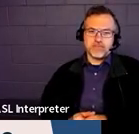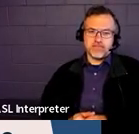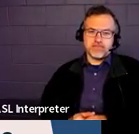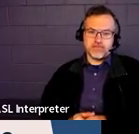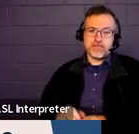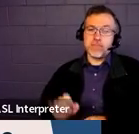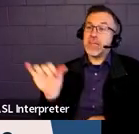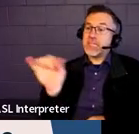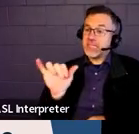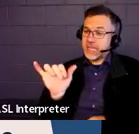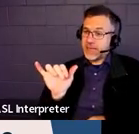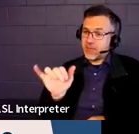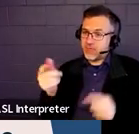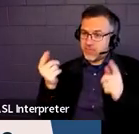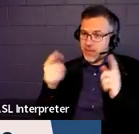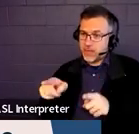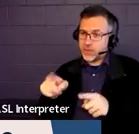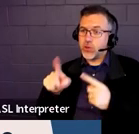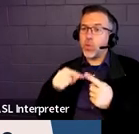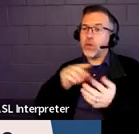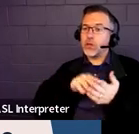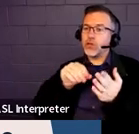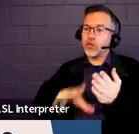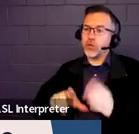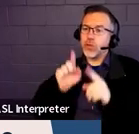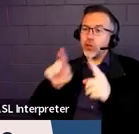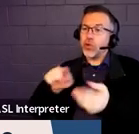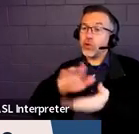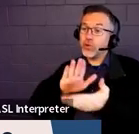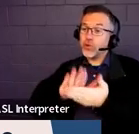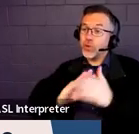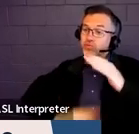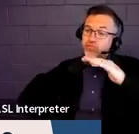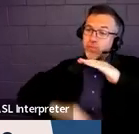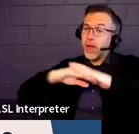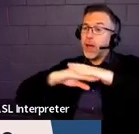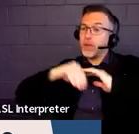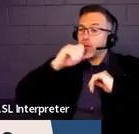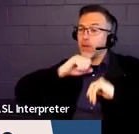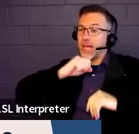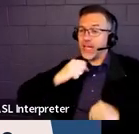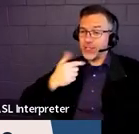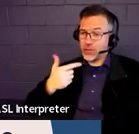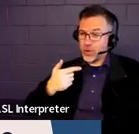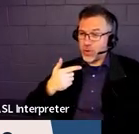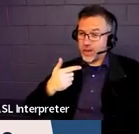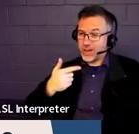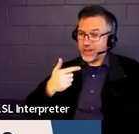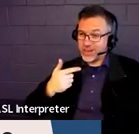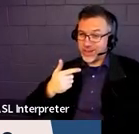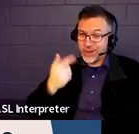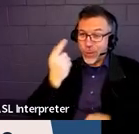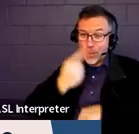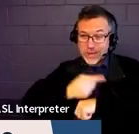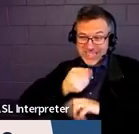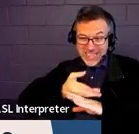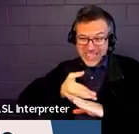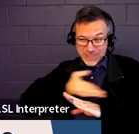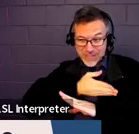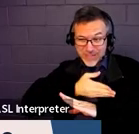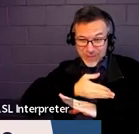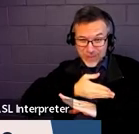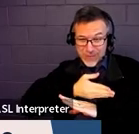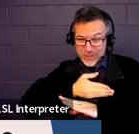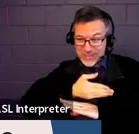when the student went to school up to age 21. It was like the day before, right? He turned 21 or she